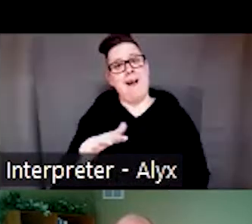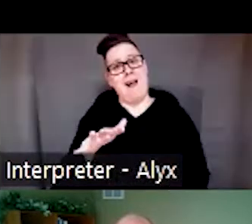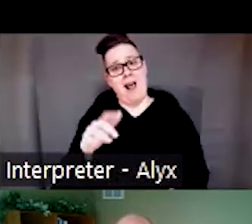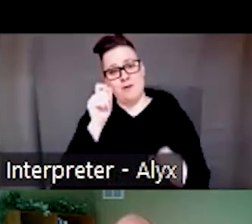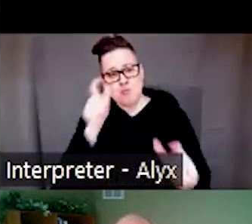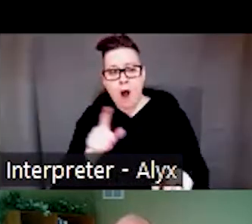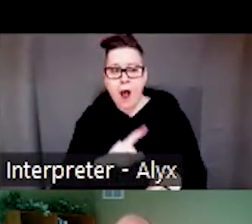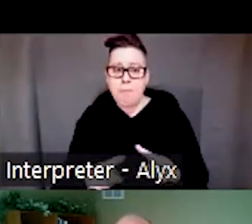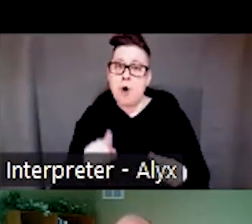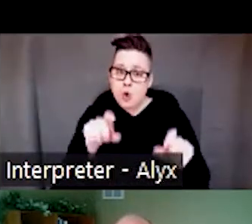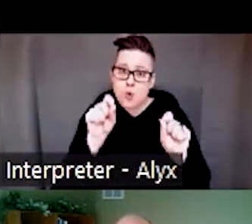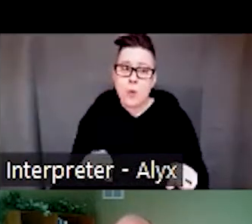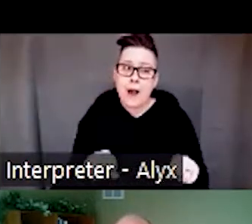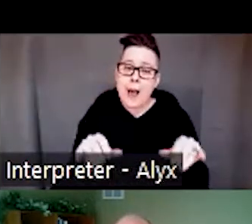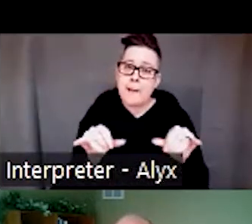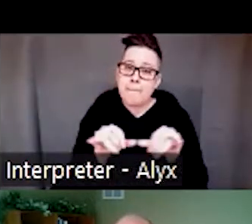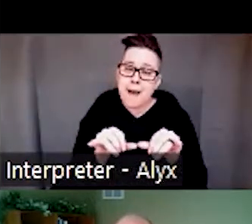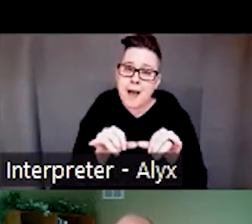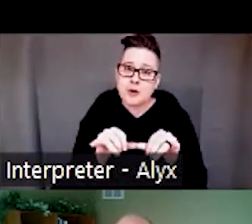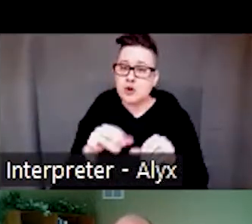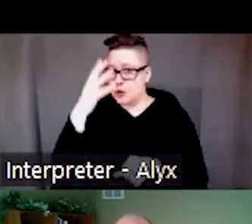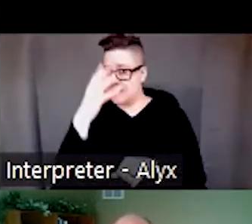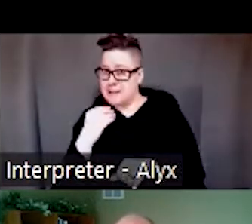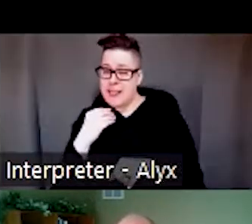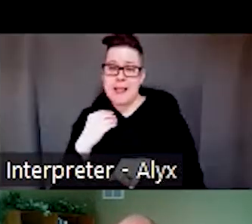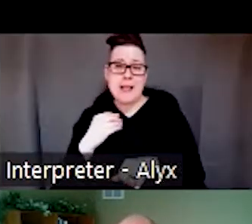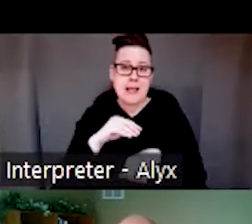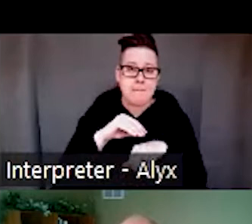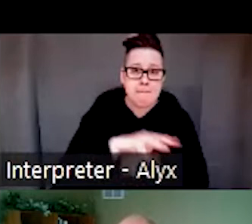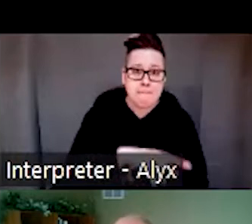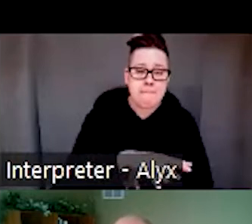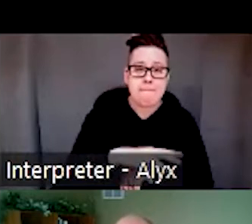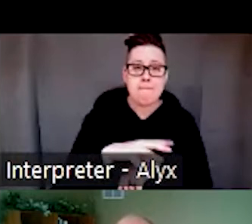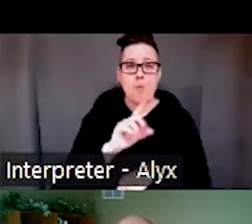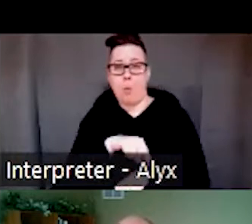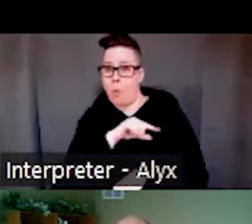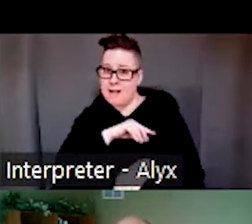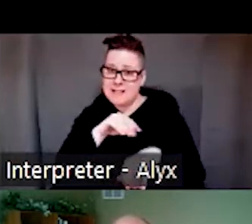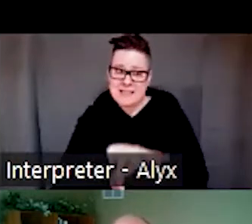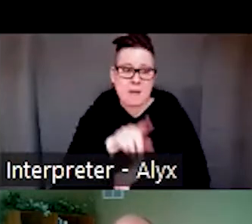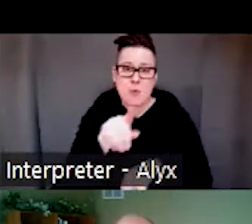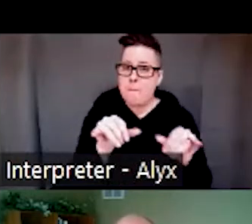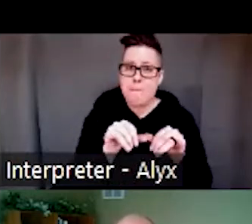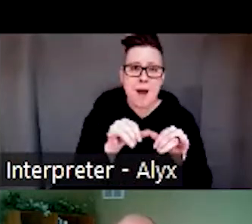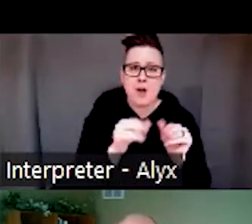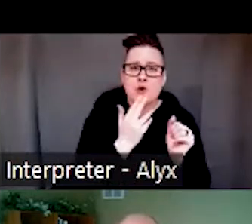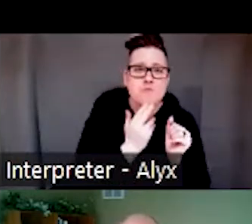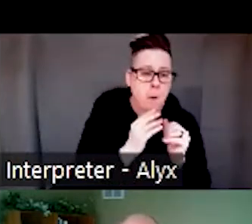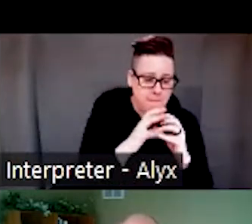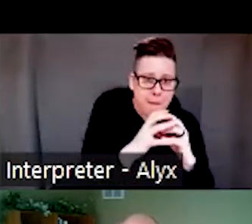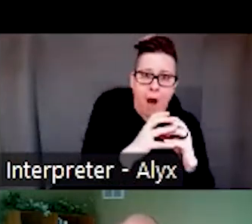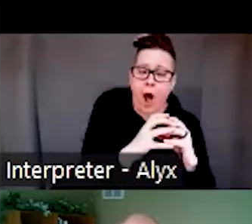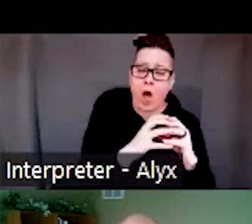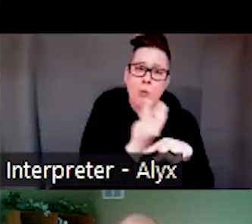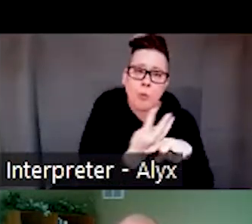you can measure the effects of sleep and the characteristics of sleep at the very smallest, minute levels of